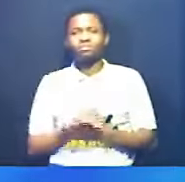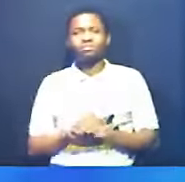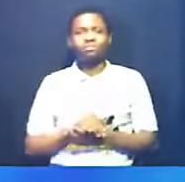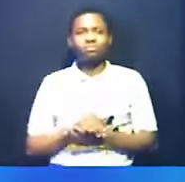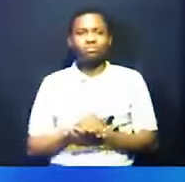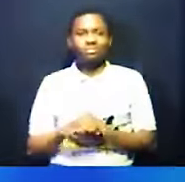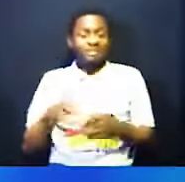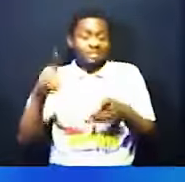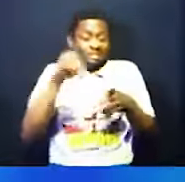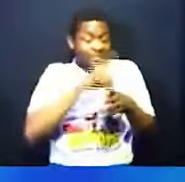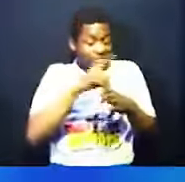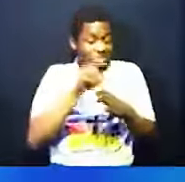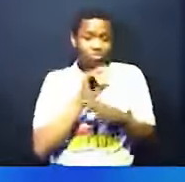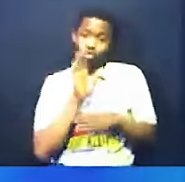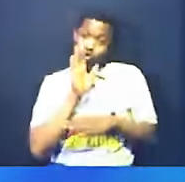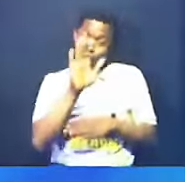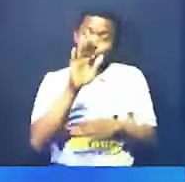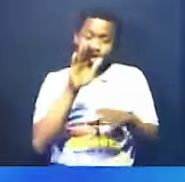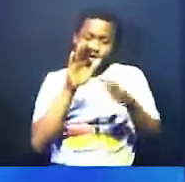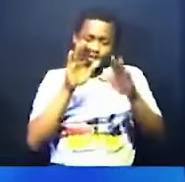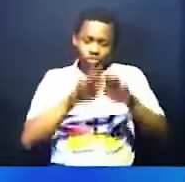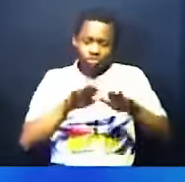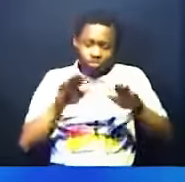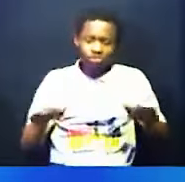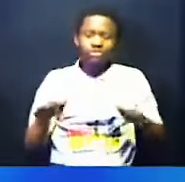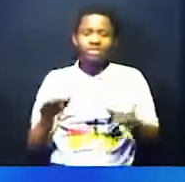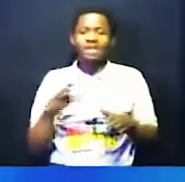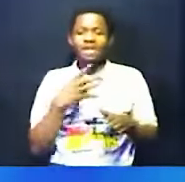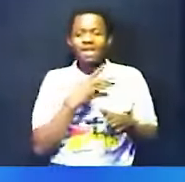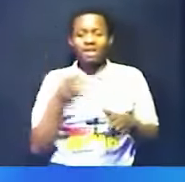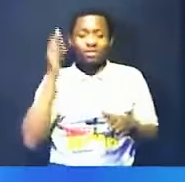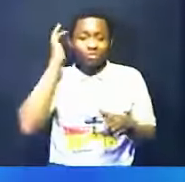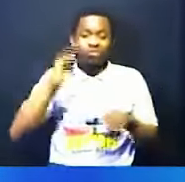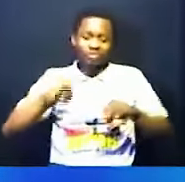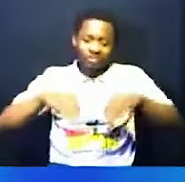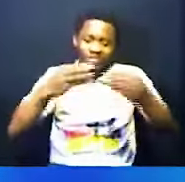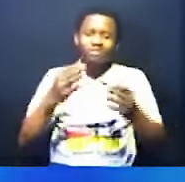Discipline your children, and they will give you peace.